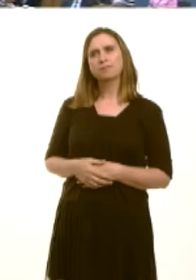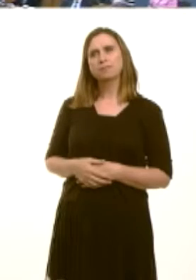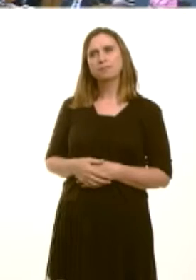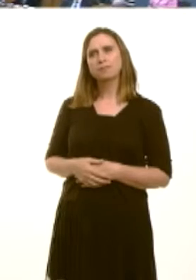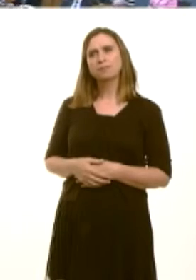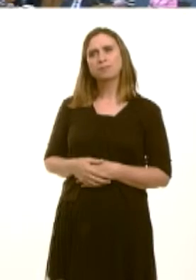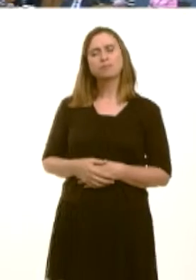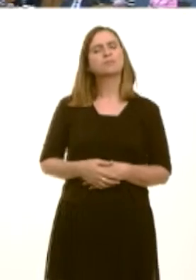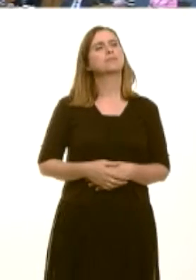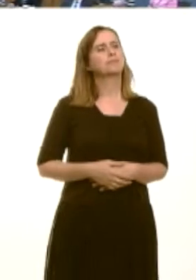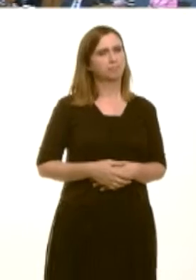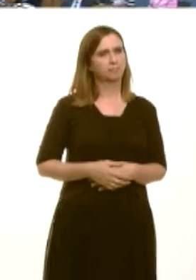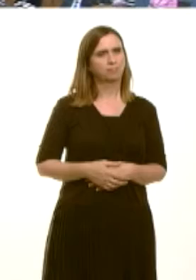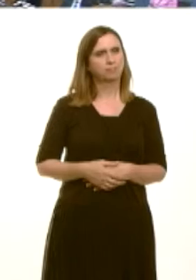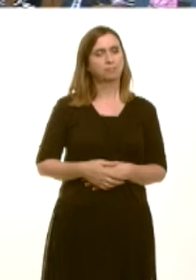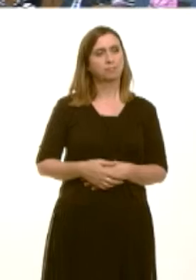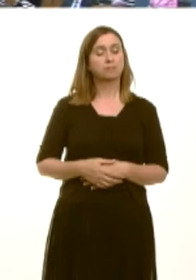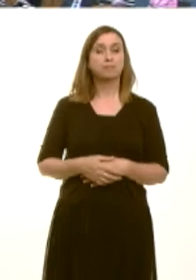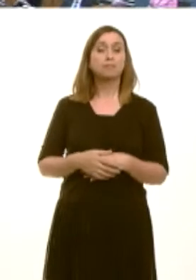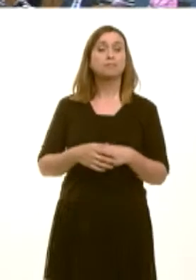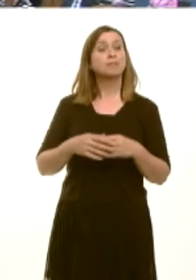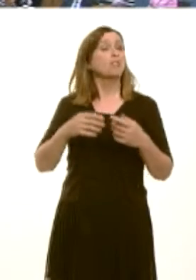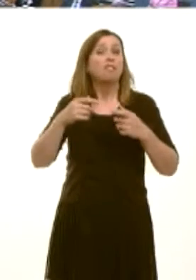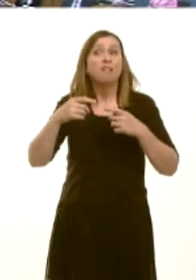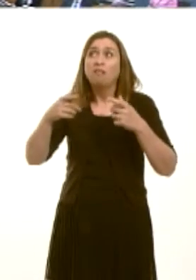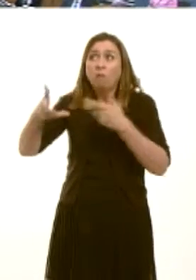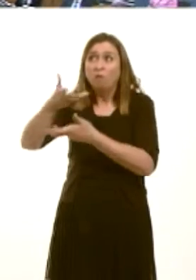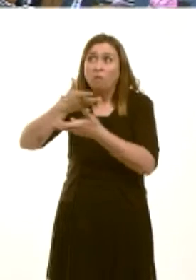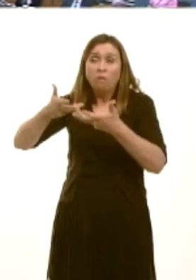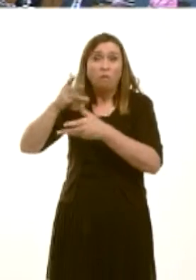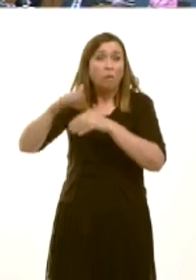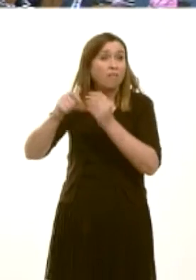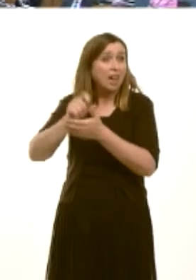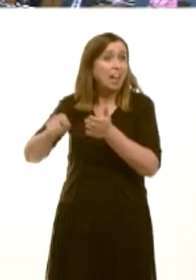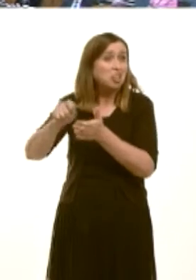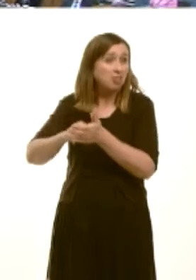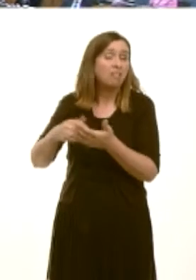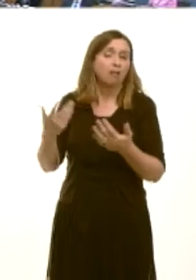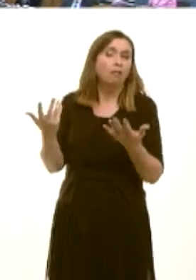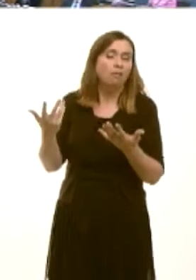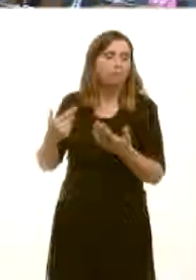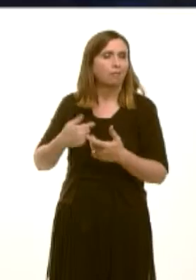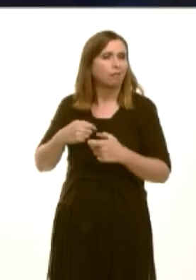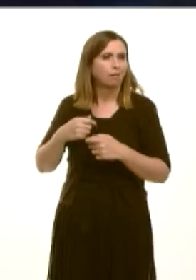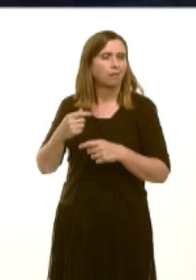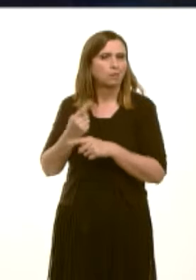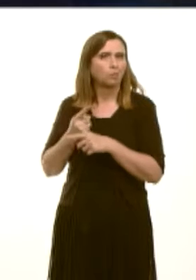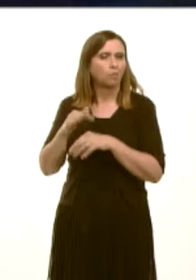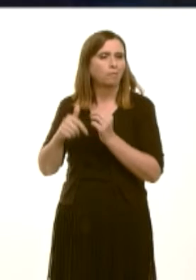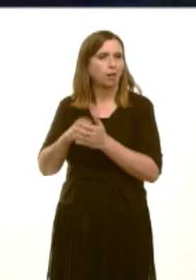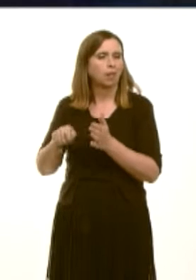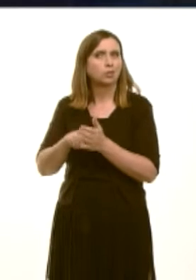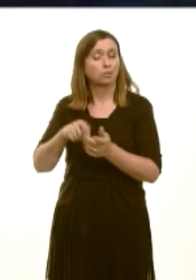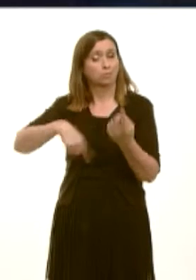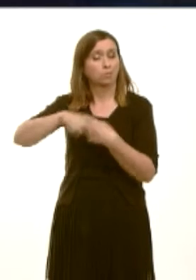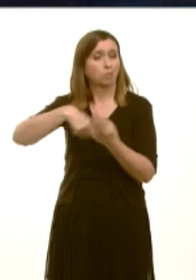Thank you, Presiding Officer. In order to continue with this electoral theme, we all recognise that there will